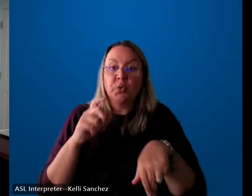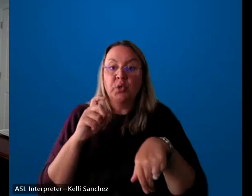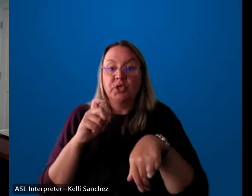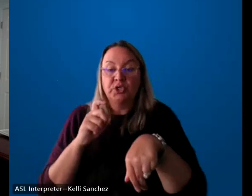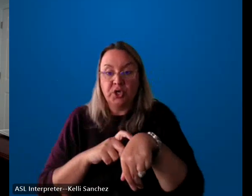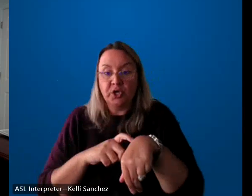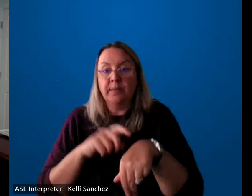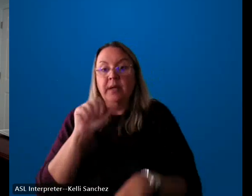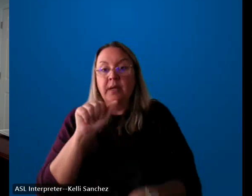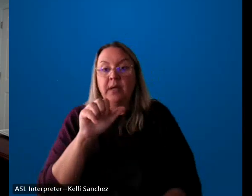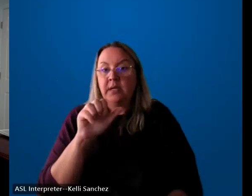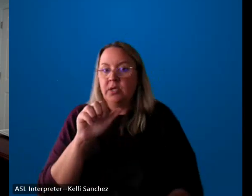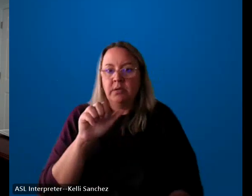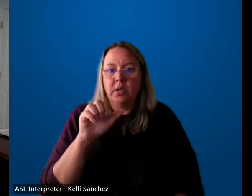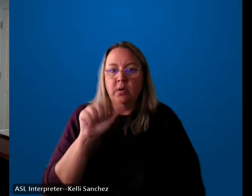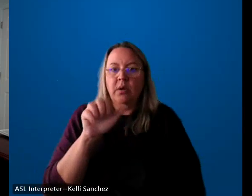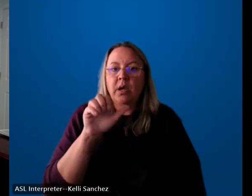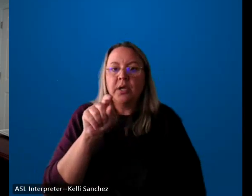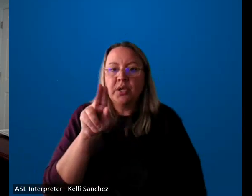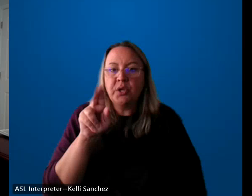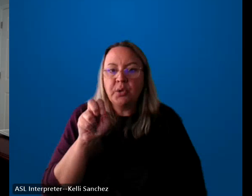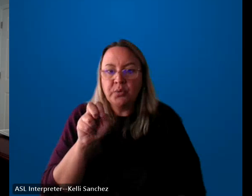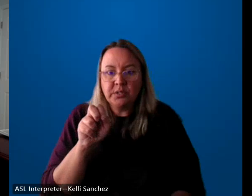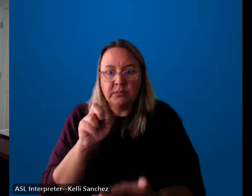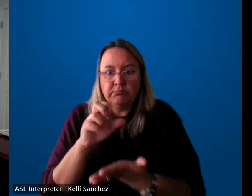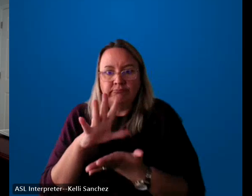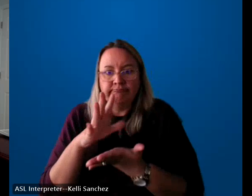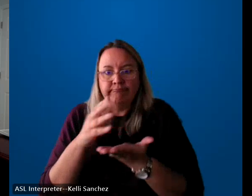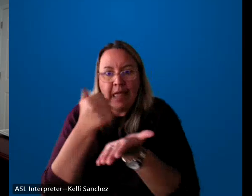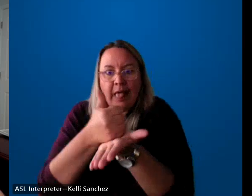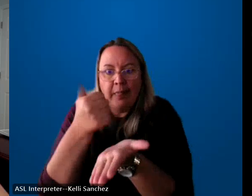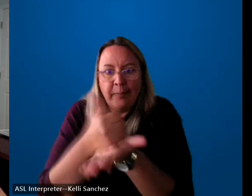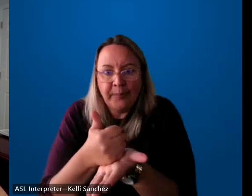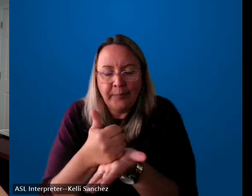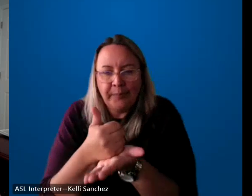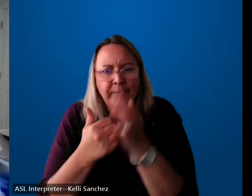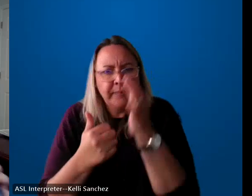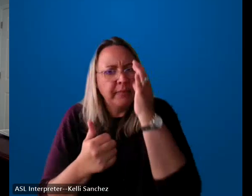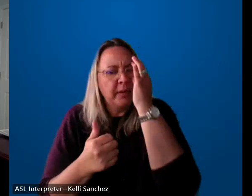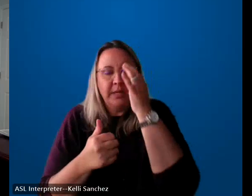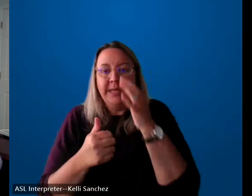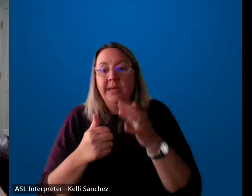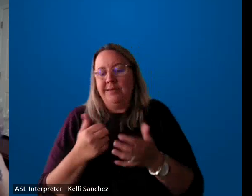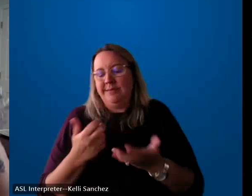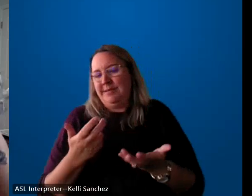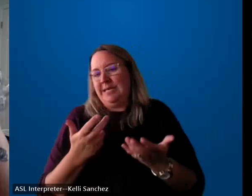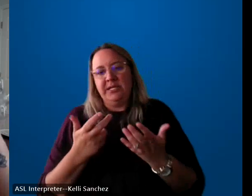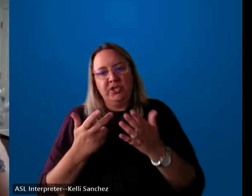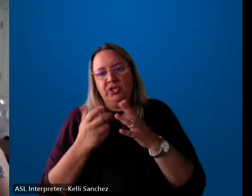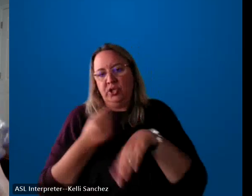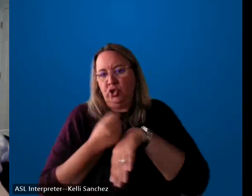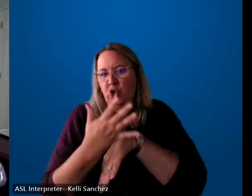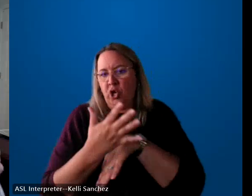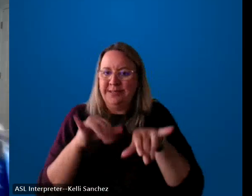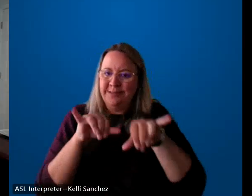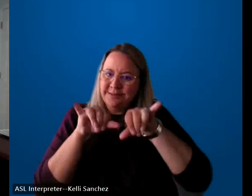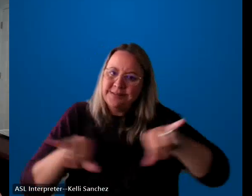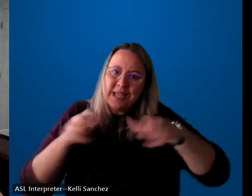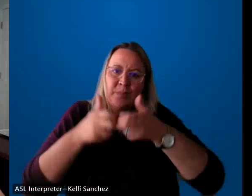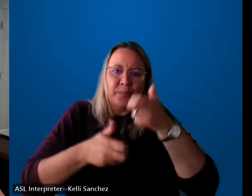care type interventions. And, it's doing the same thing over and over again